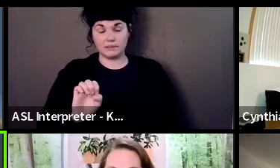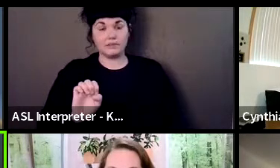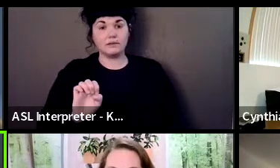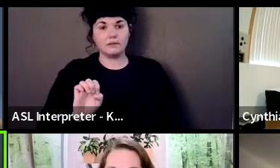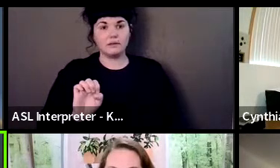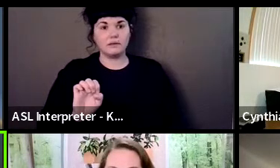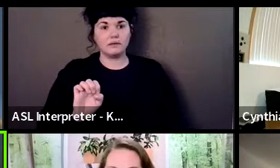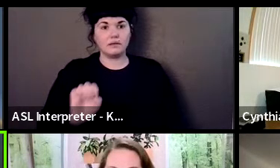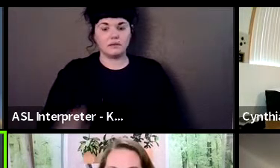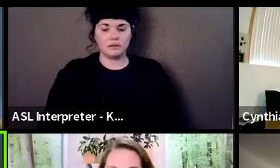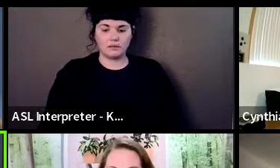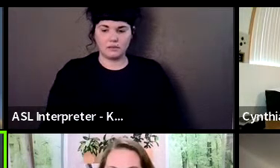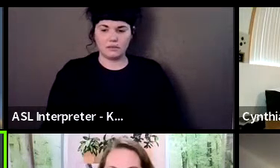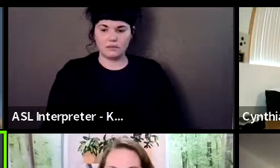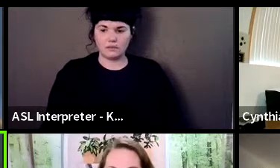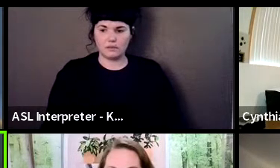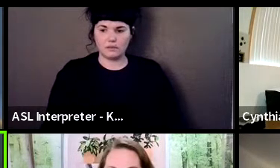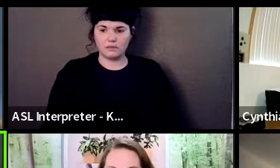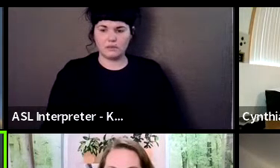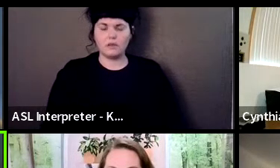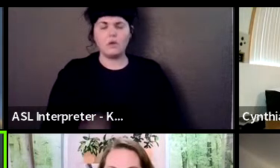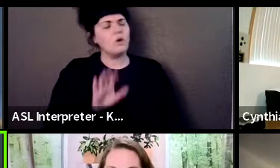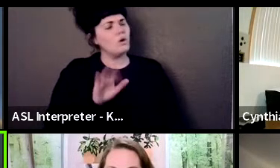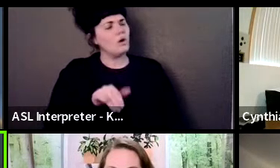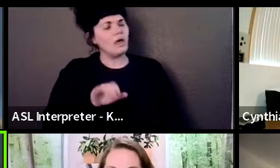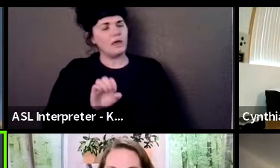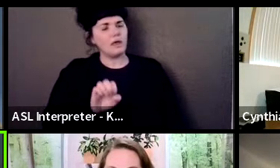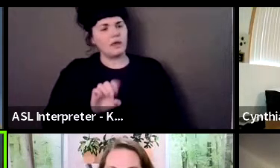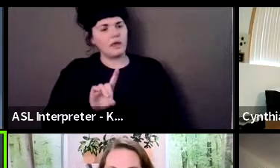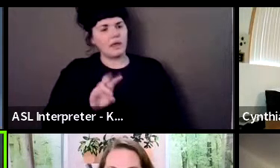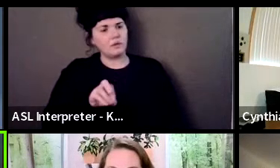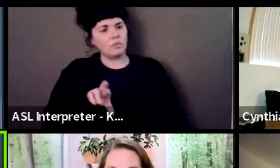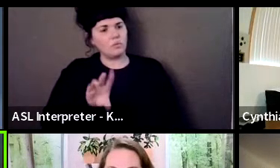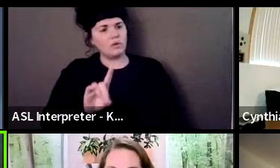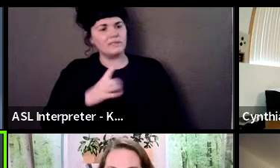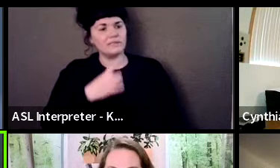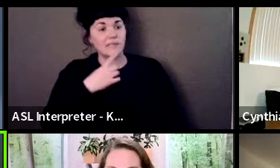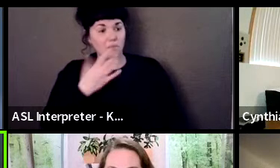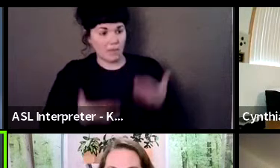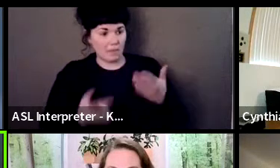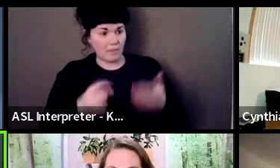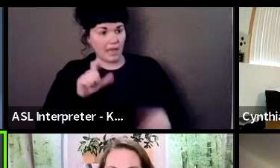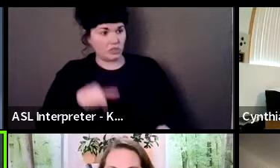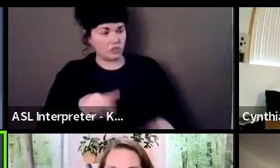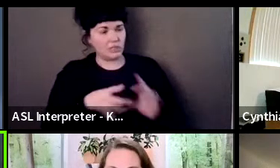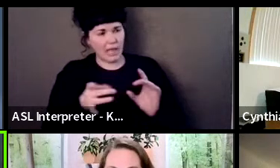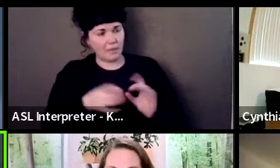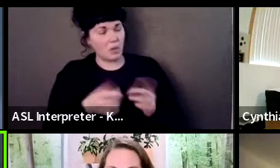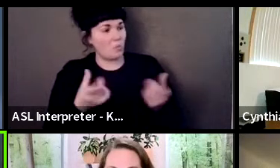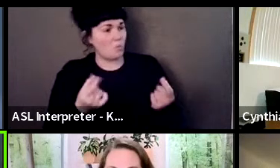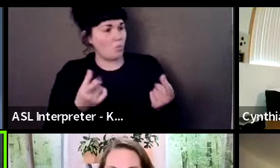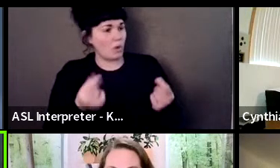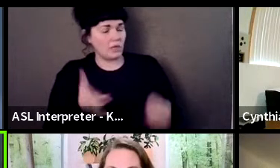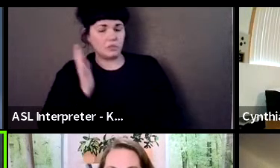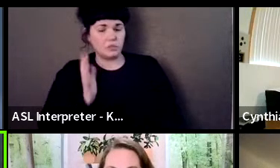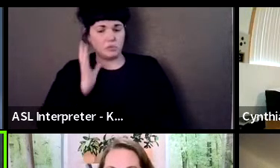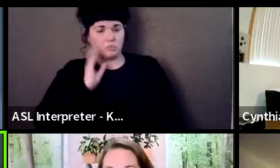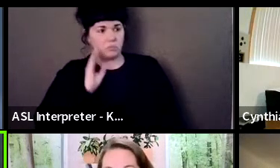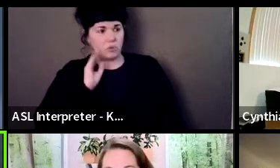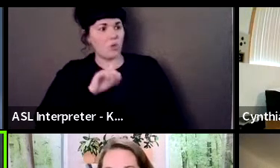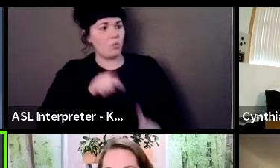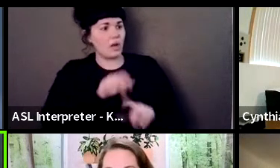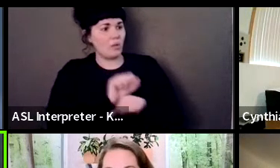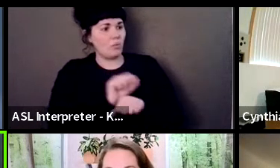Edward said he thought that maybe I should comment on what I did when I was working for the bank. And I was policy, procedure, audits.